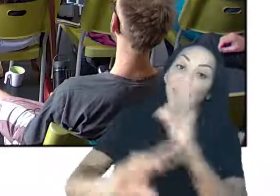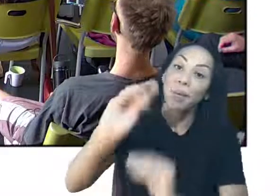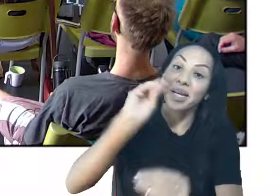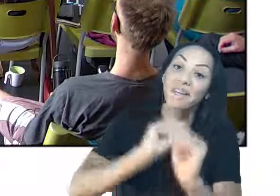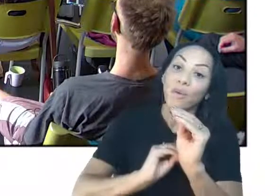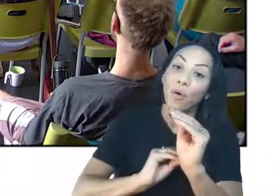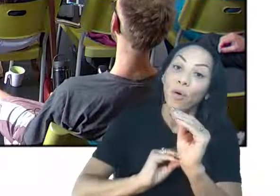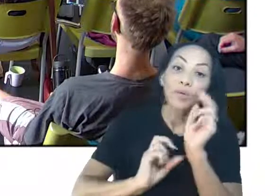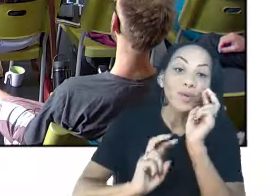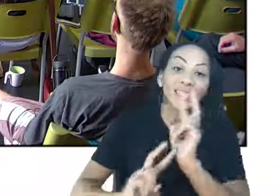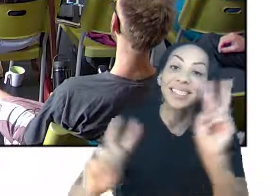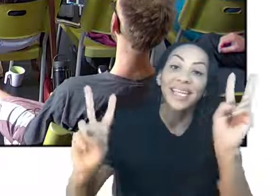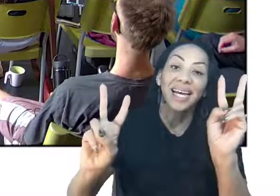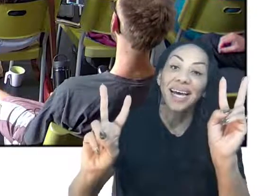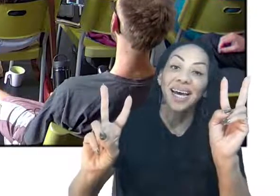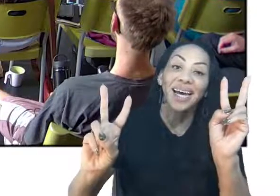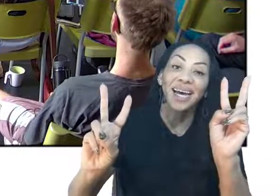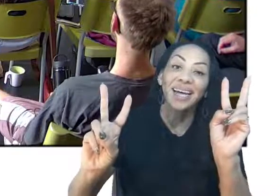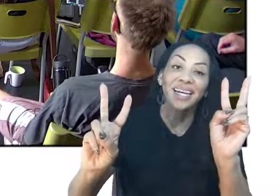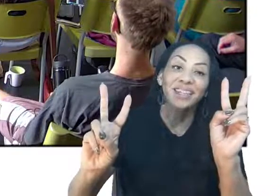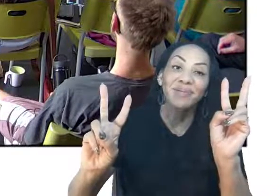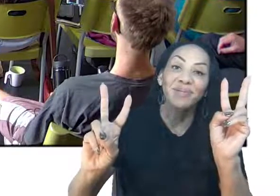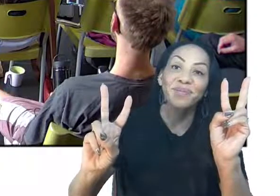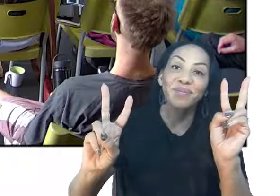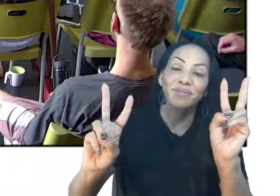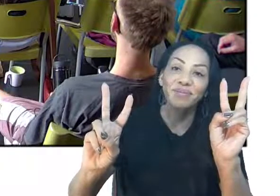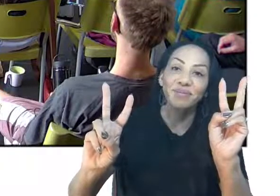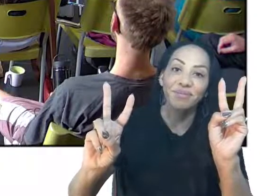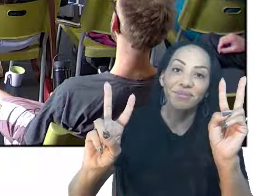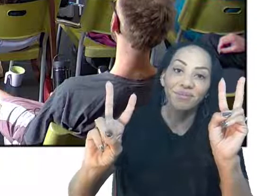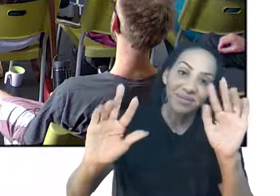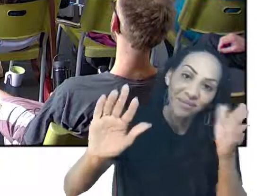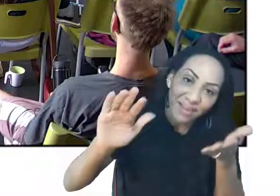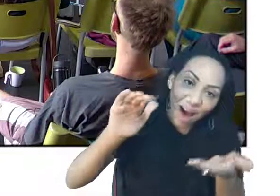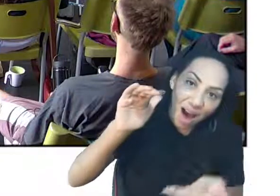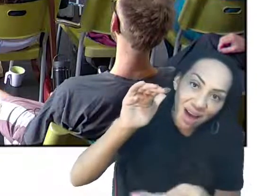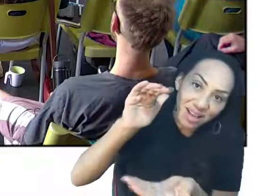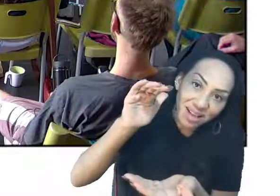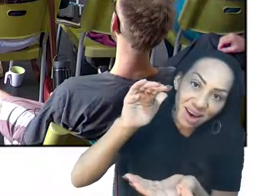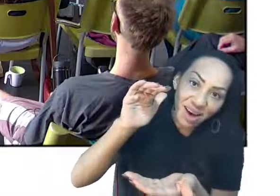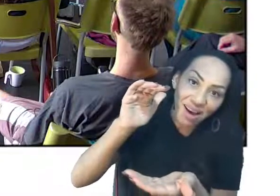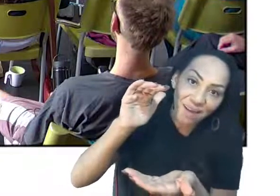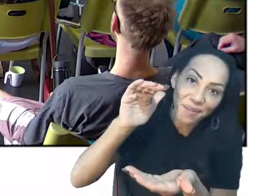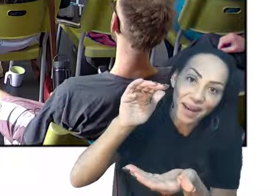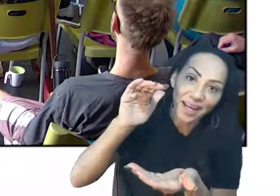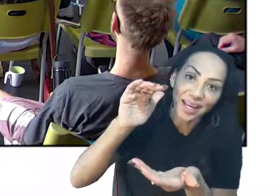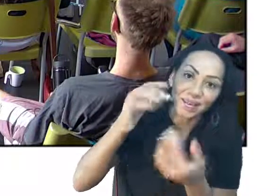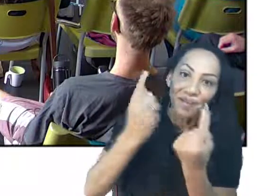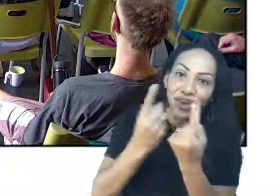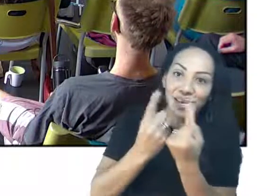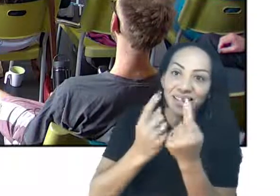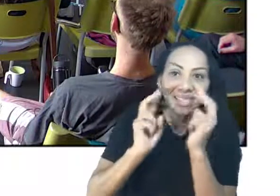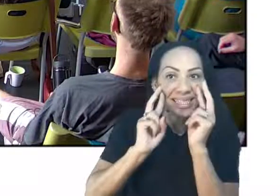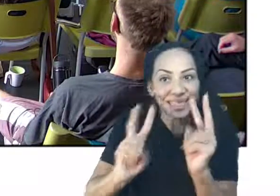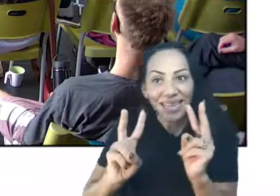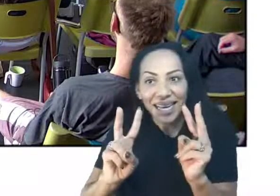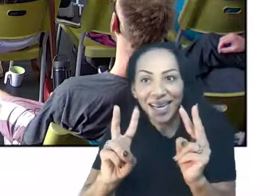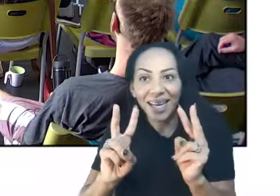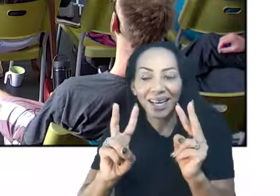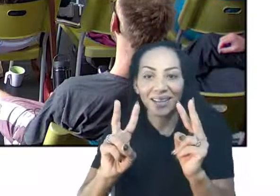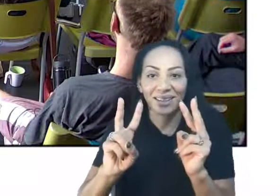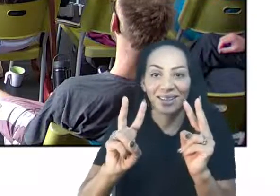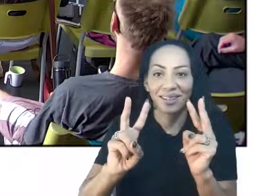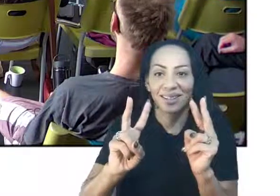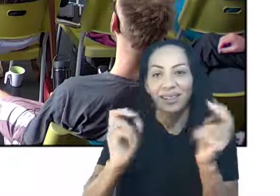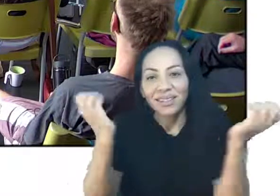seeing the underbelly of things, or making space in our lives for the underbelly of things, the darker